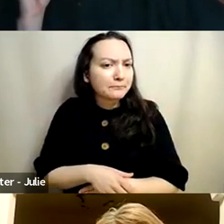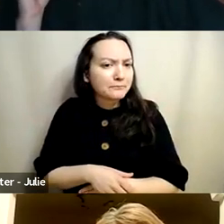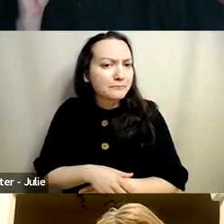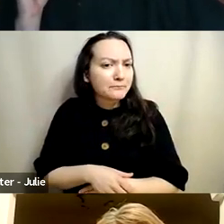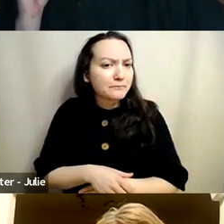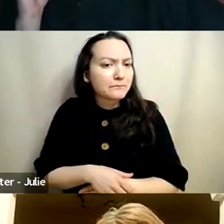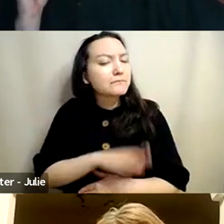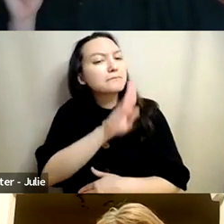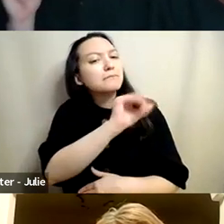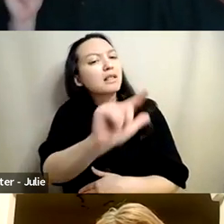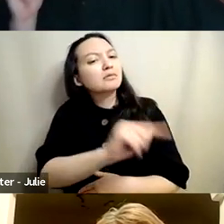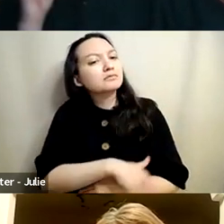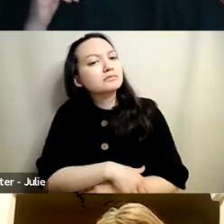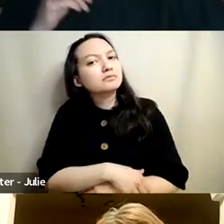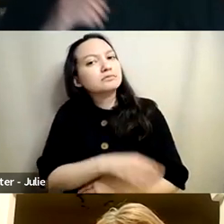Bill.